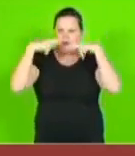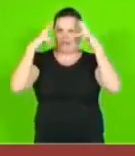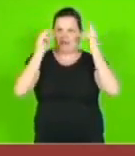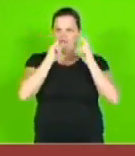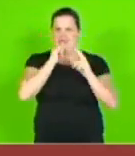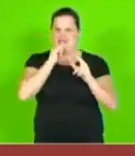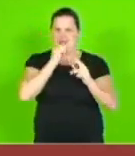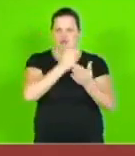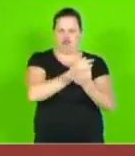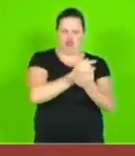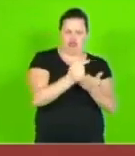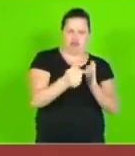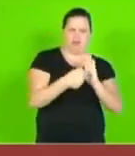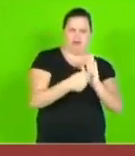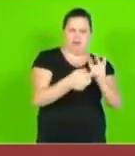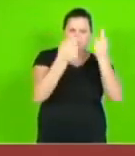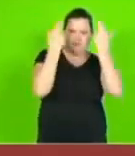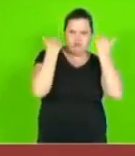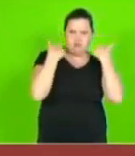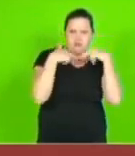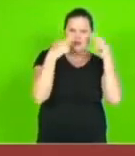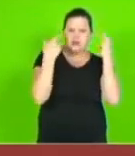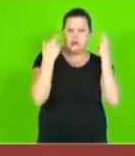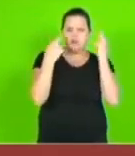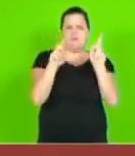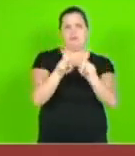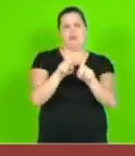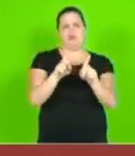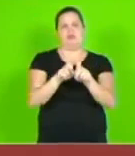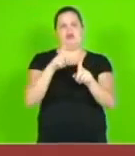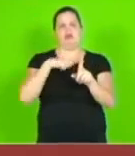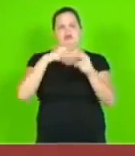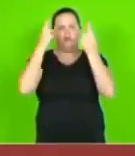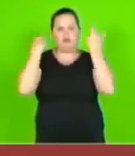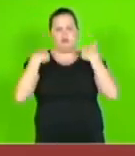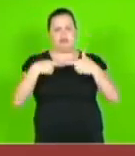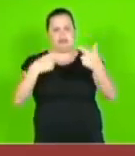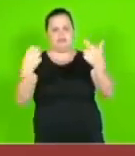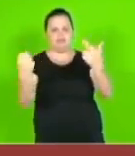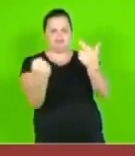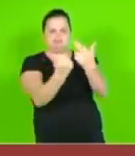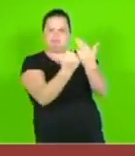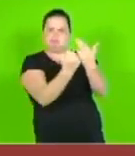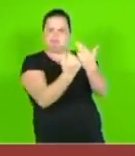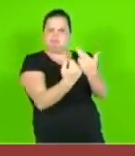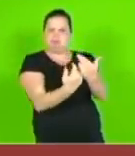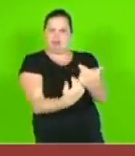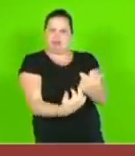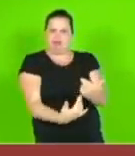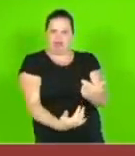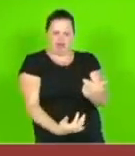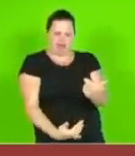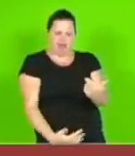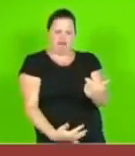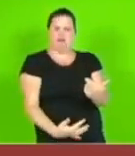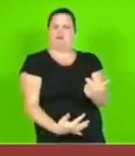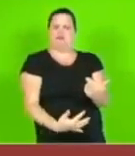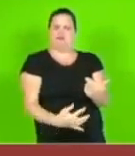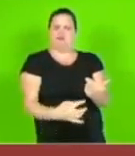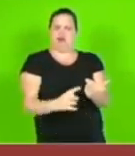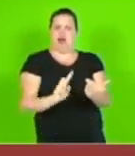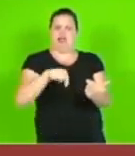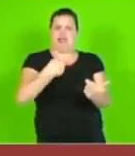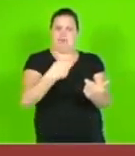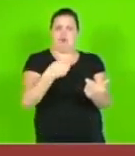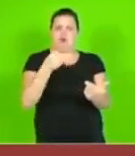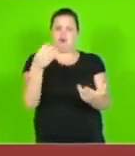about the lamb from Genesis, when we see the lamb mentioned all throughout the Bible, when